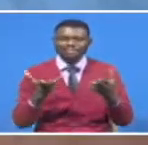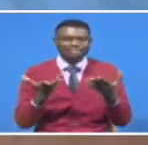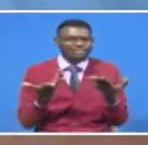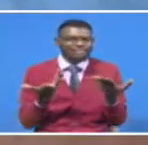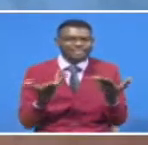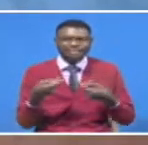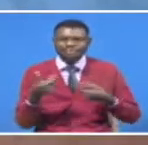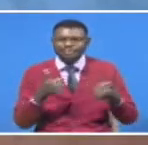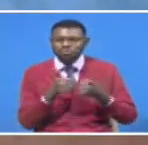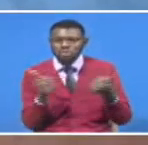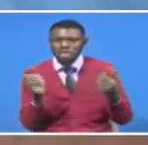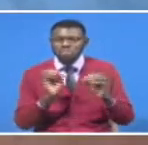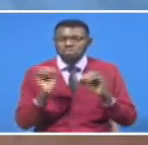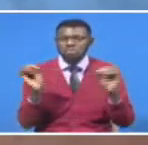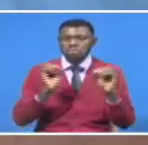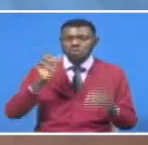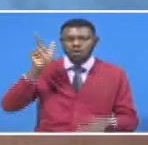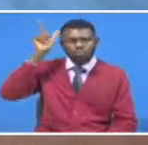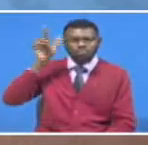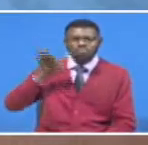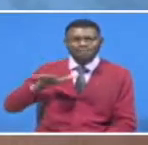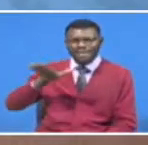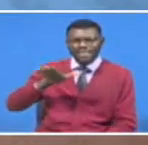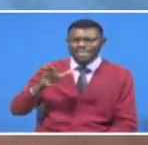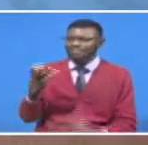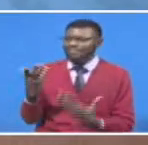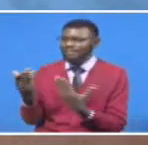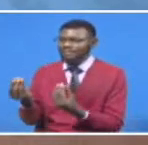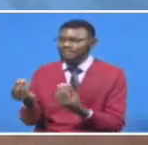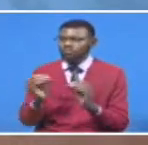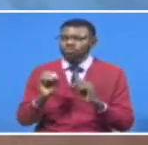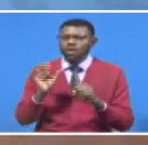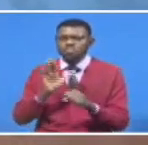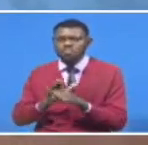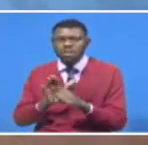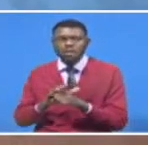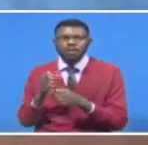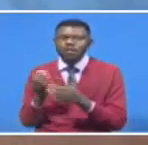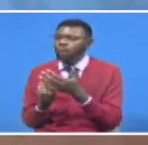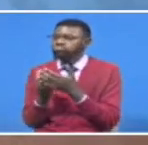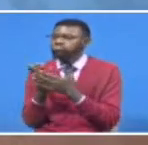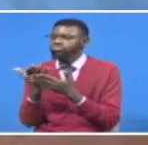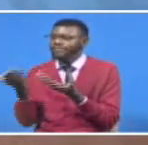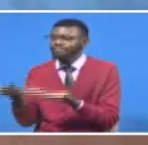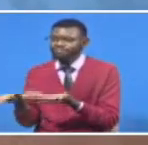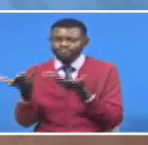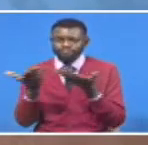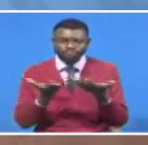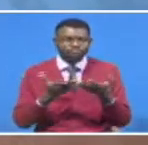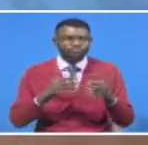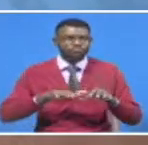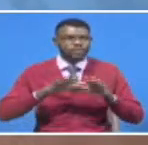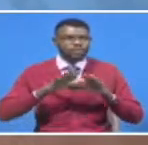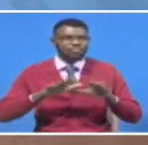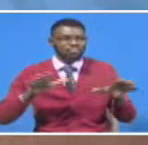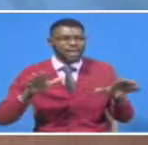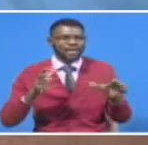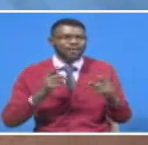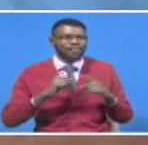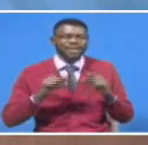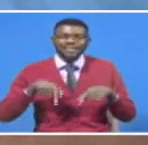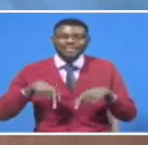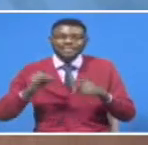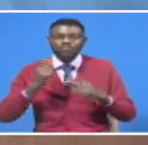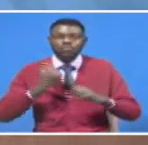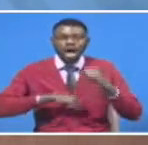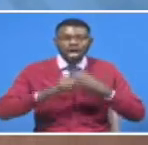amongst rural farmers is still wanting, with most of them producing to the market instead for the market. Paul